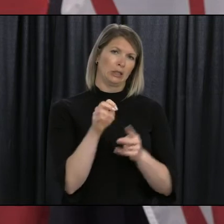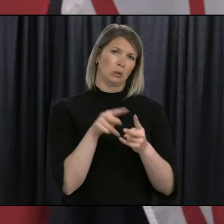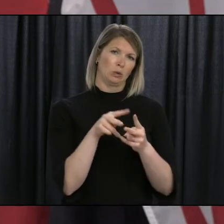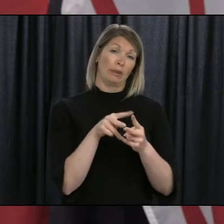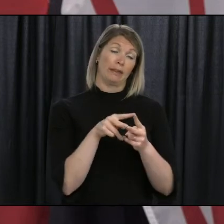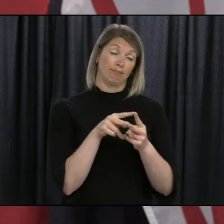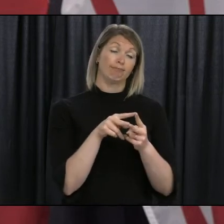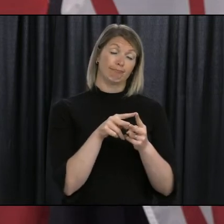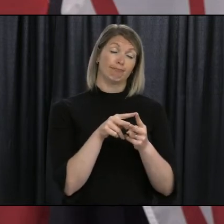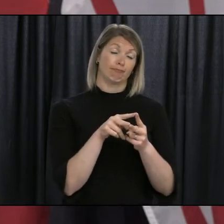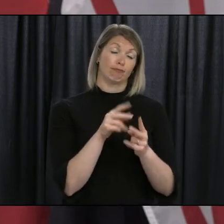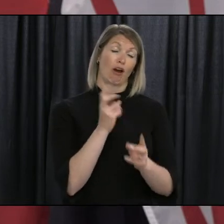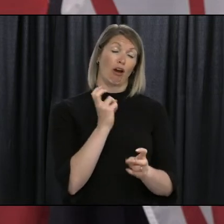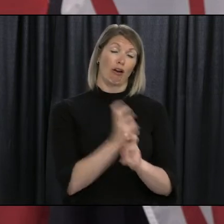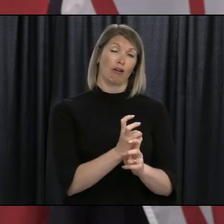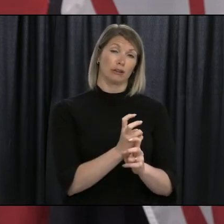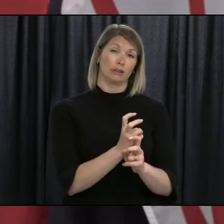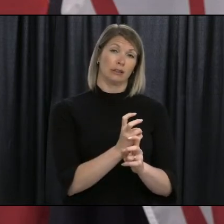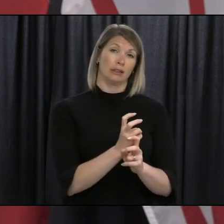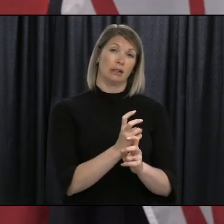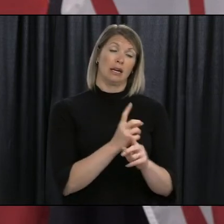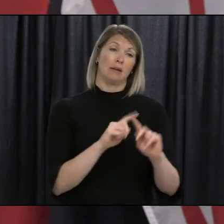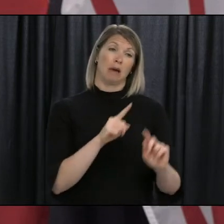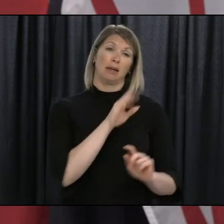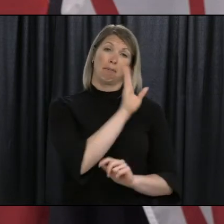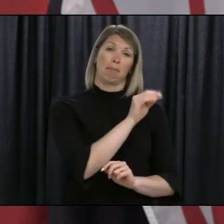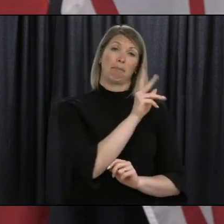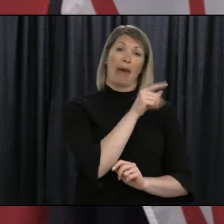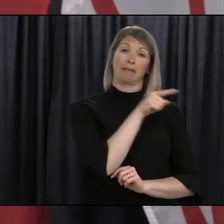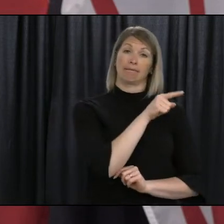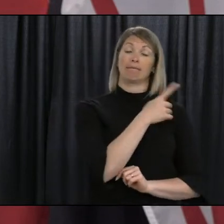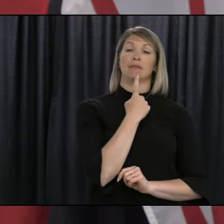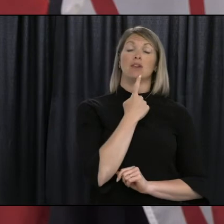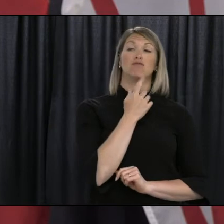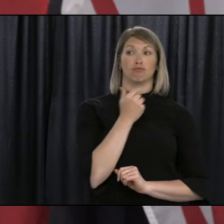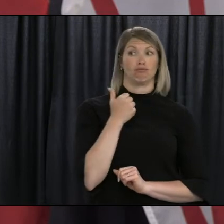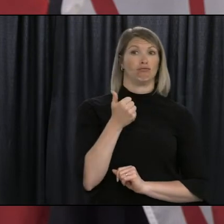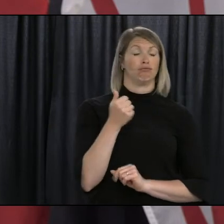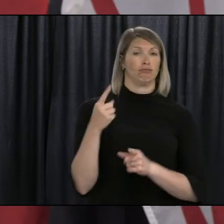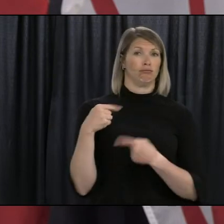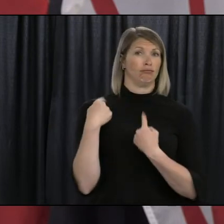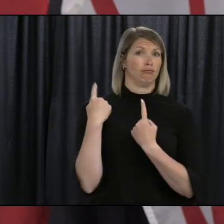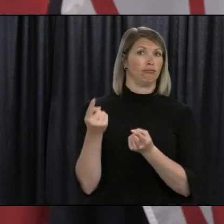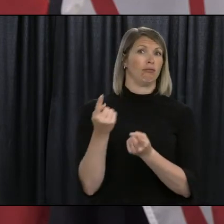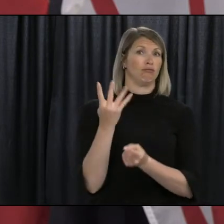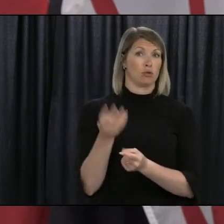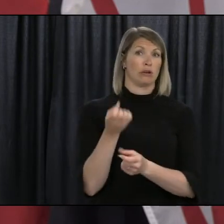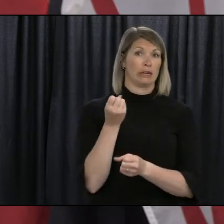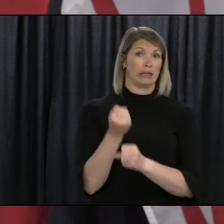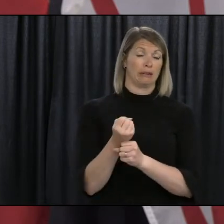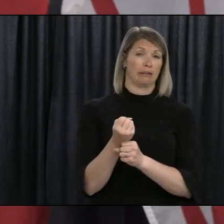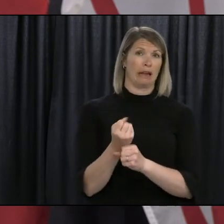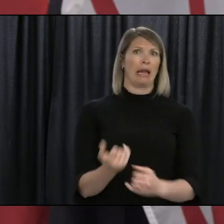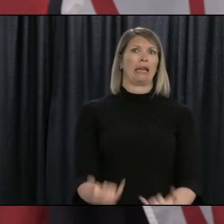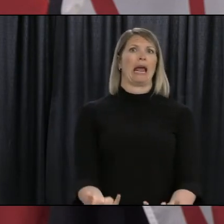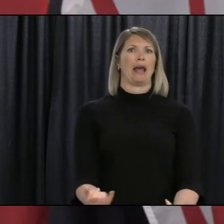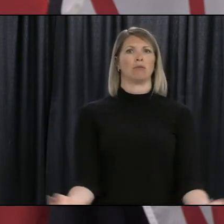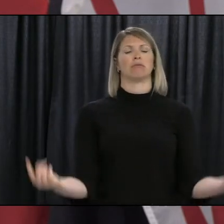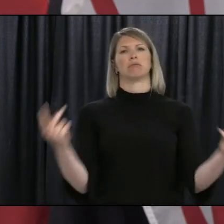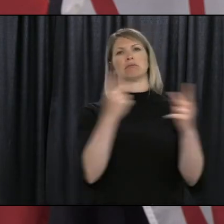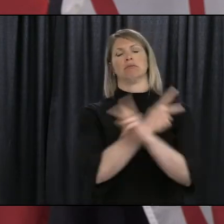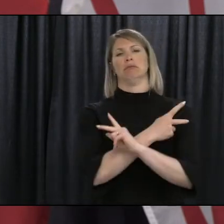challenges. Those challenges now are even more so as a result of the COVID pandemic and